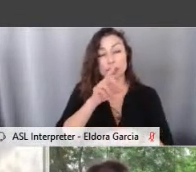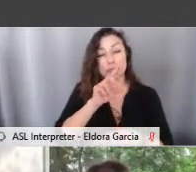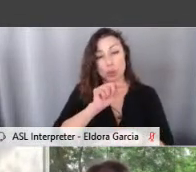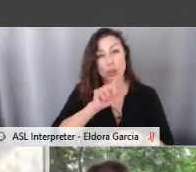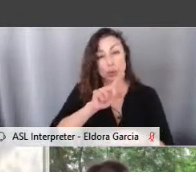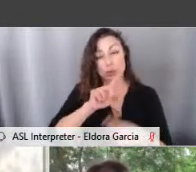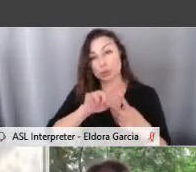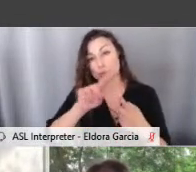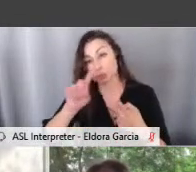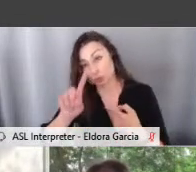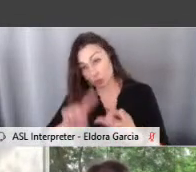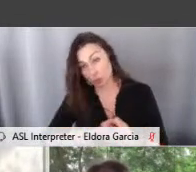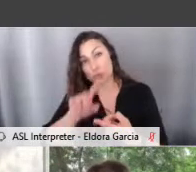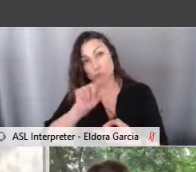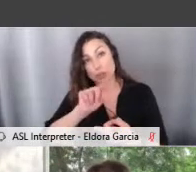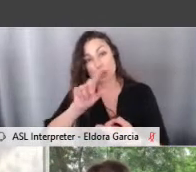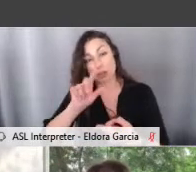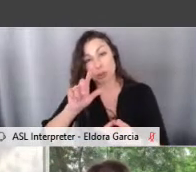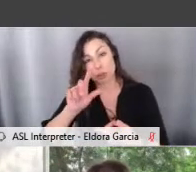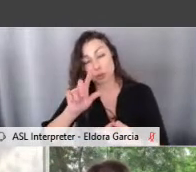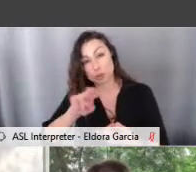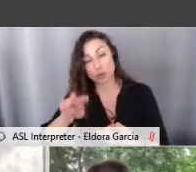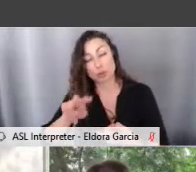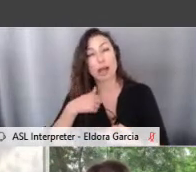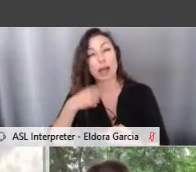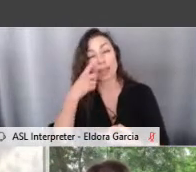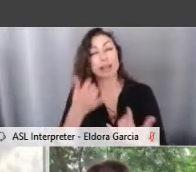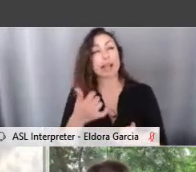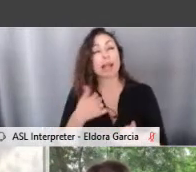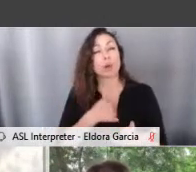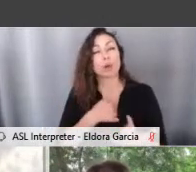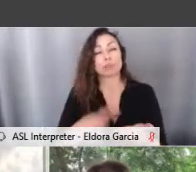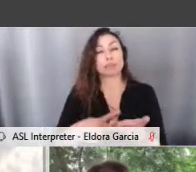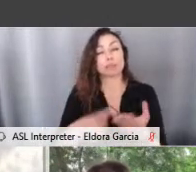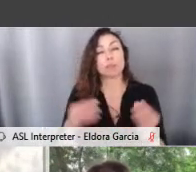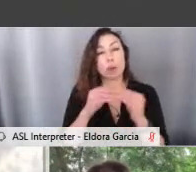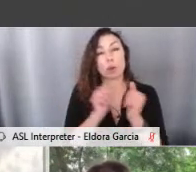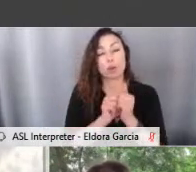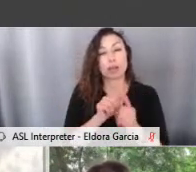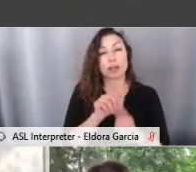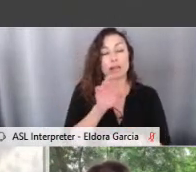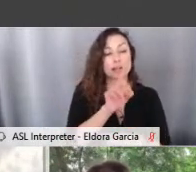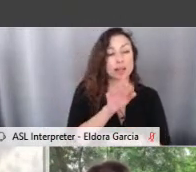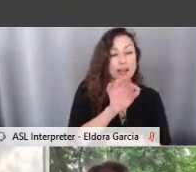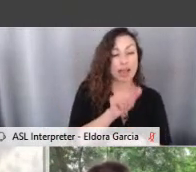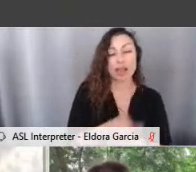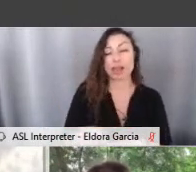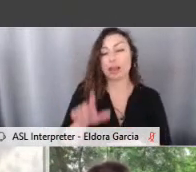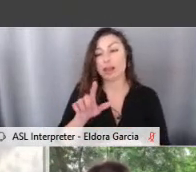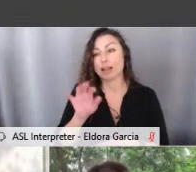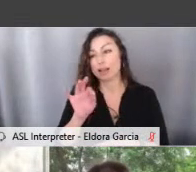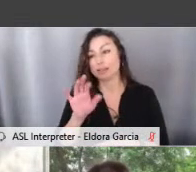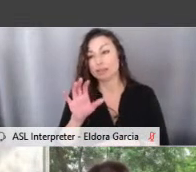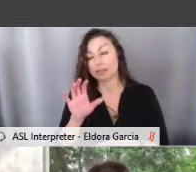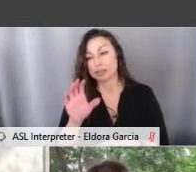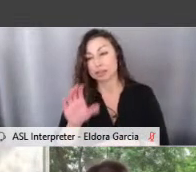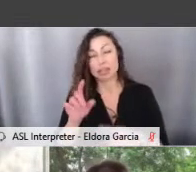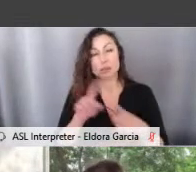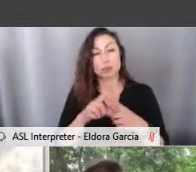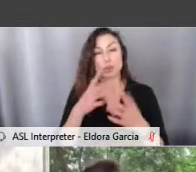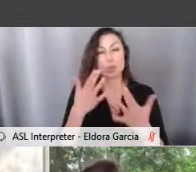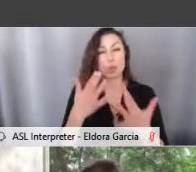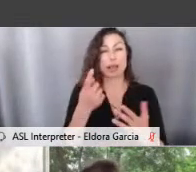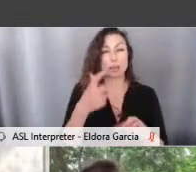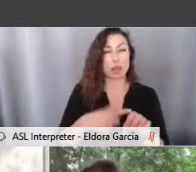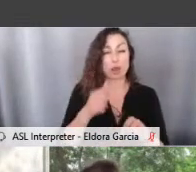And so I guess I'm comfortable now that we've talked it all out with LFC and DFA of waiting a little bit longer. It's just